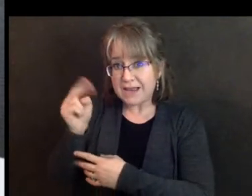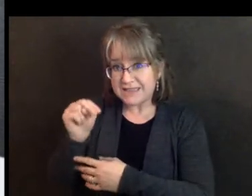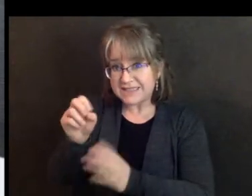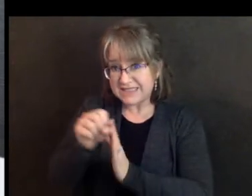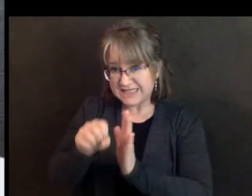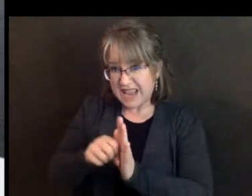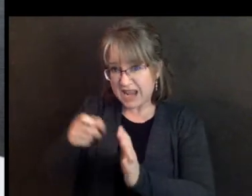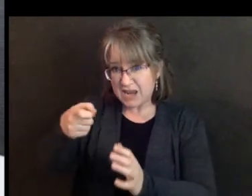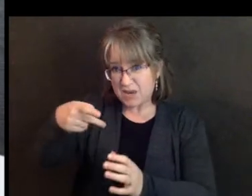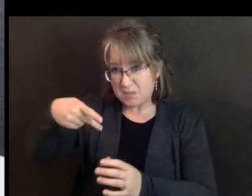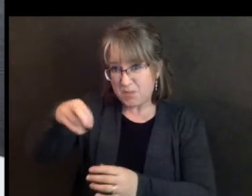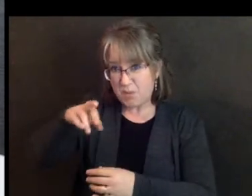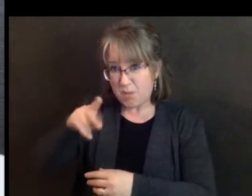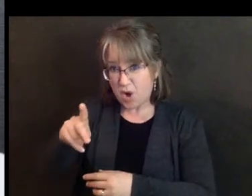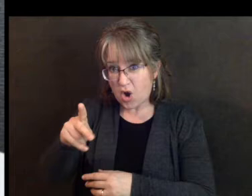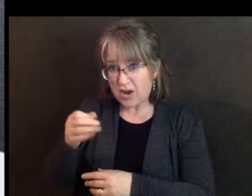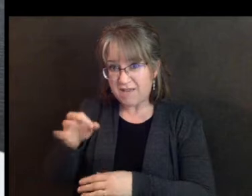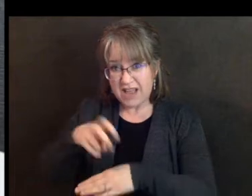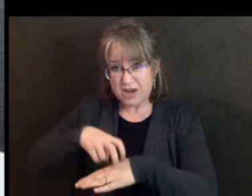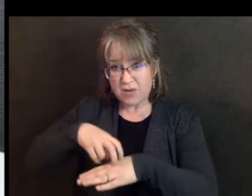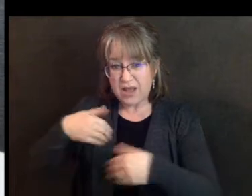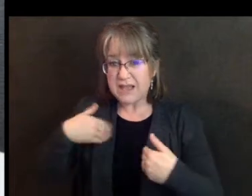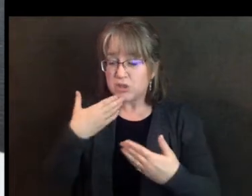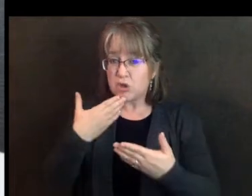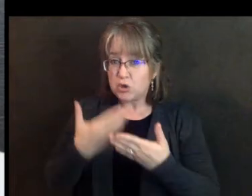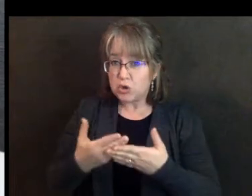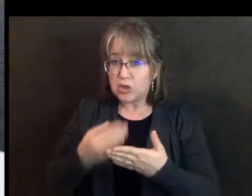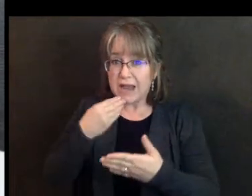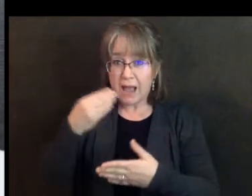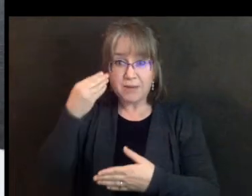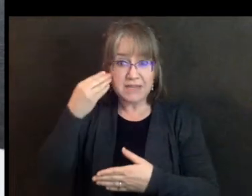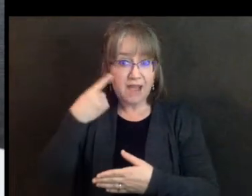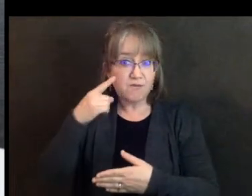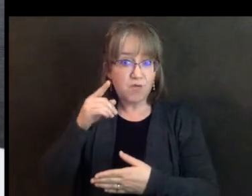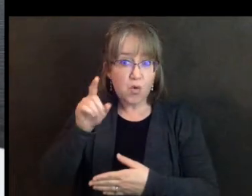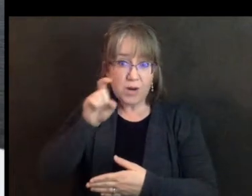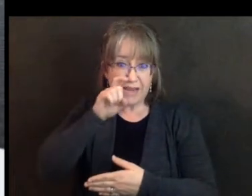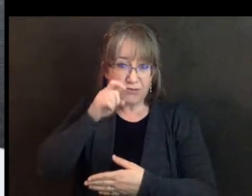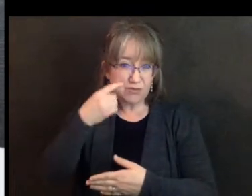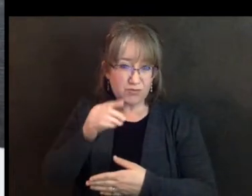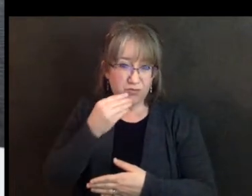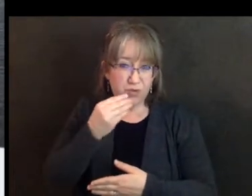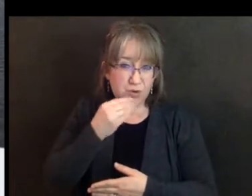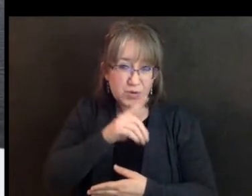habitat for bald eagles regarding food? And I want you to answer out loud. What do you think?